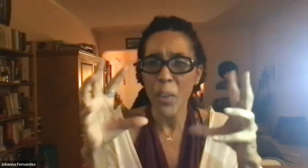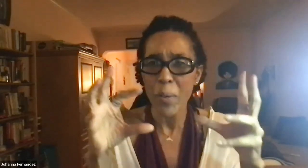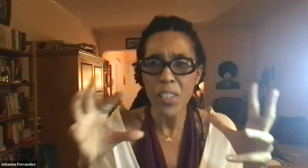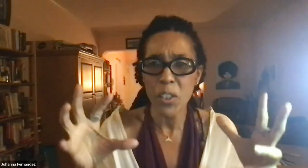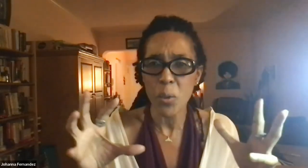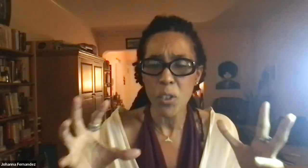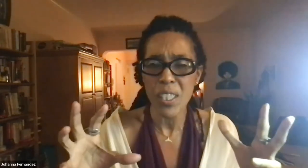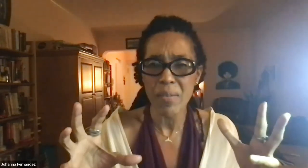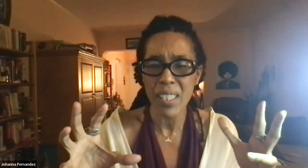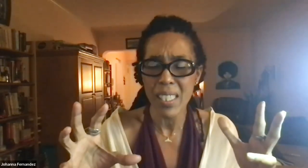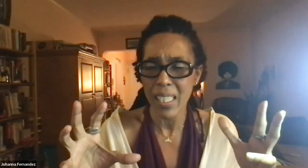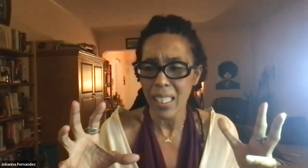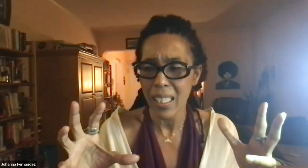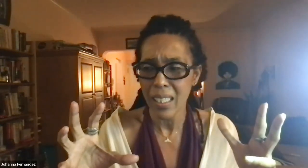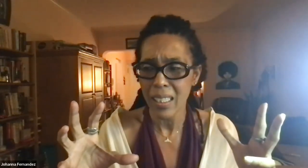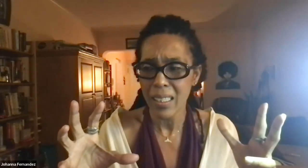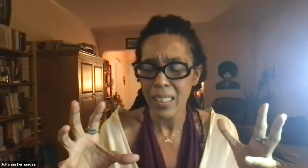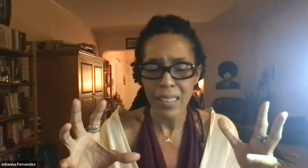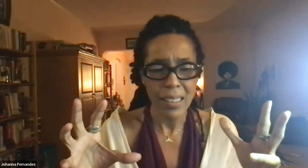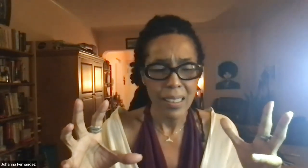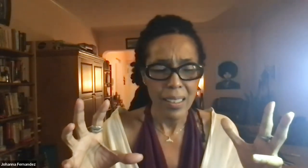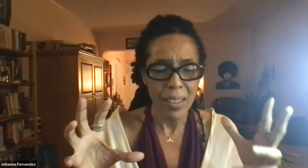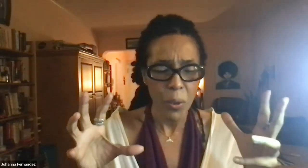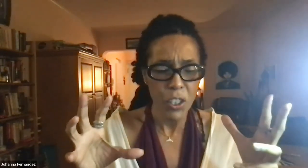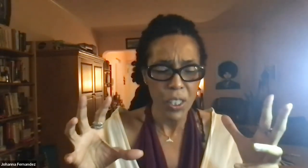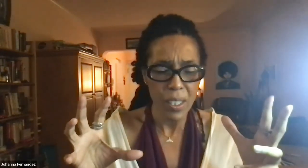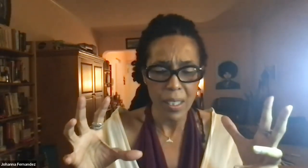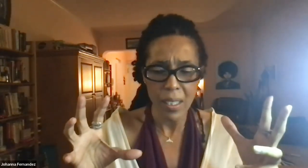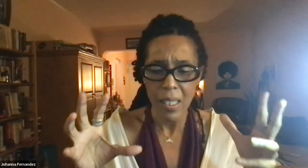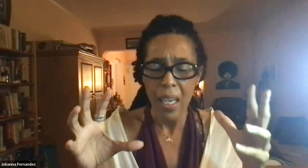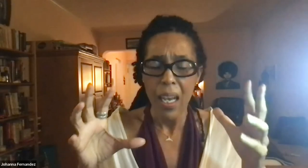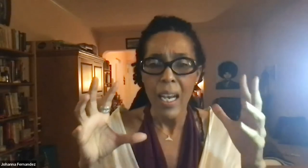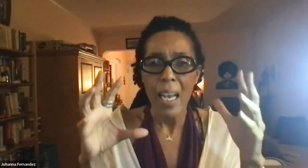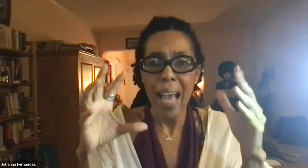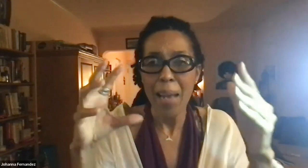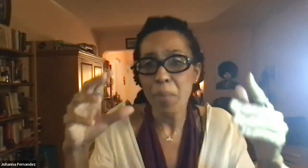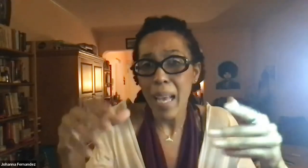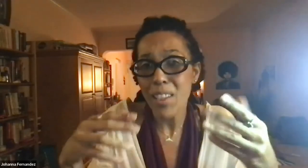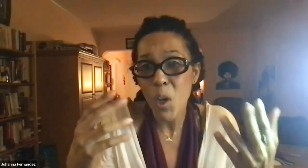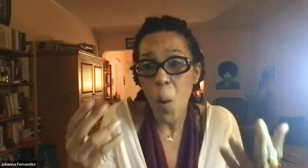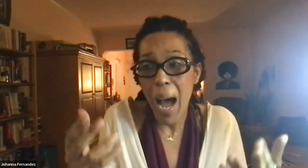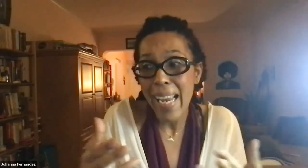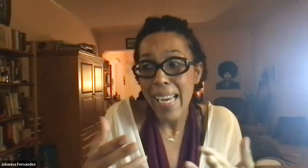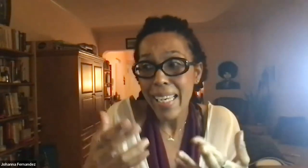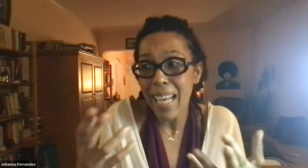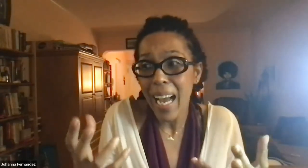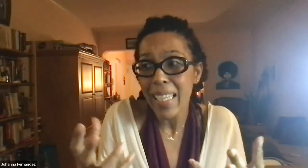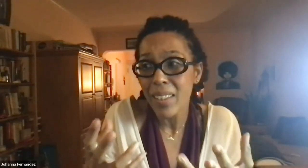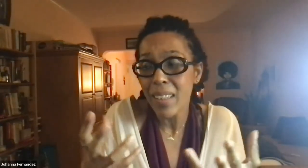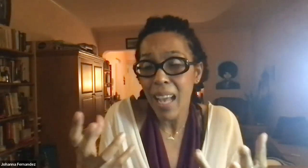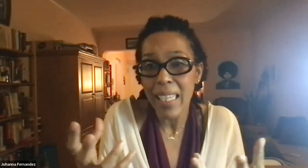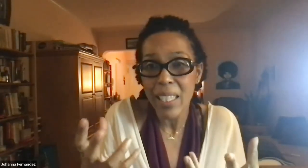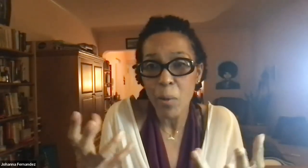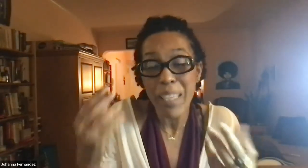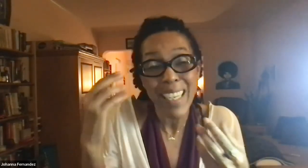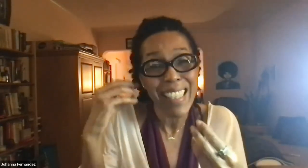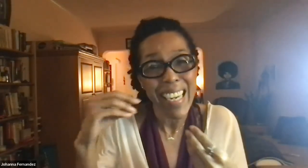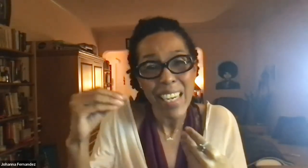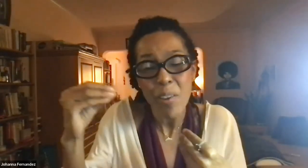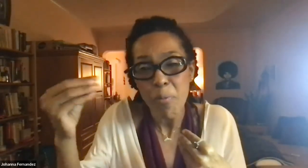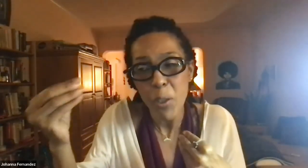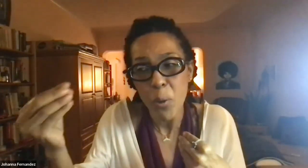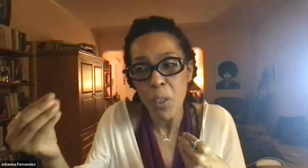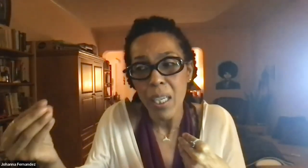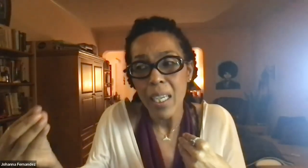and in other institutions of the city, Lord Jesus. And so I literally, because